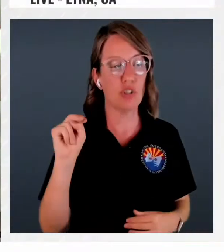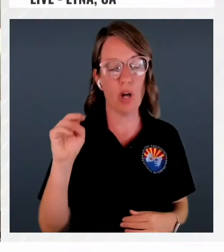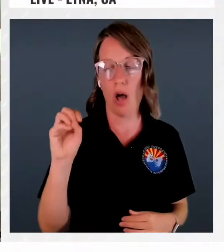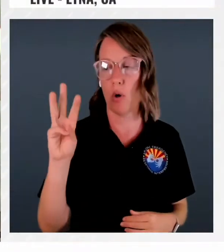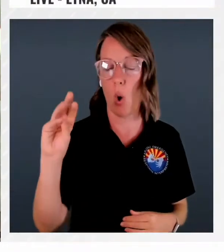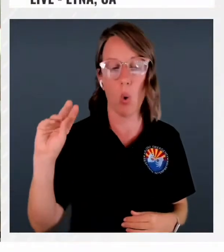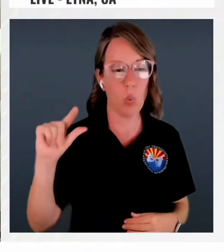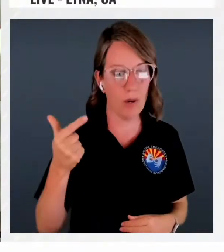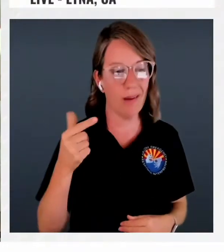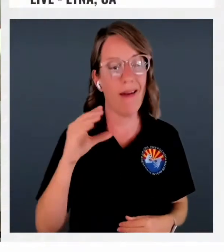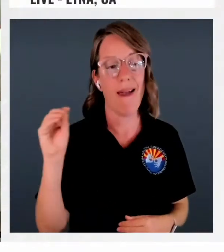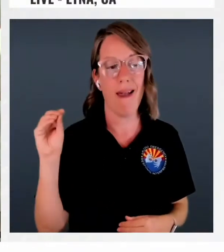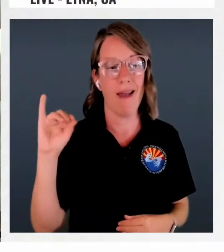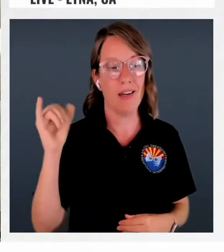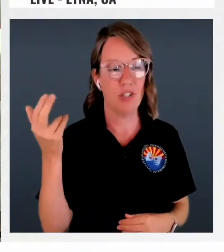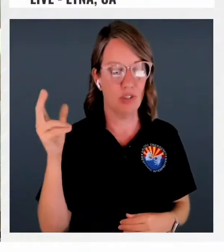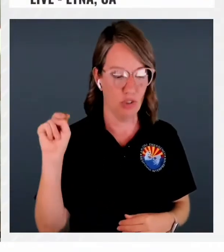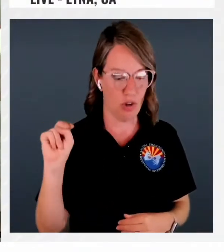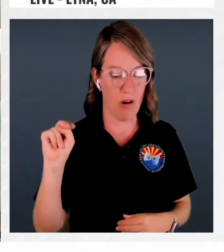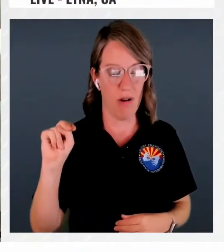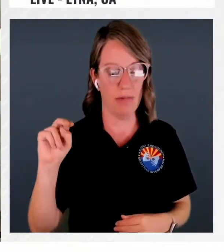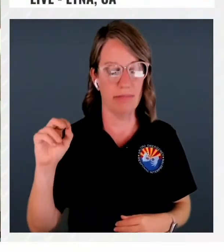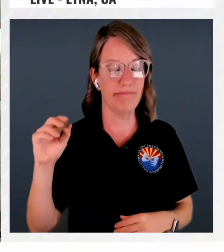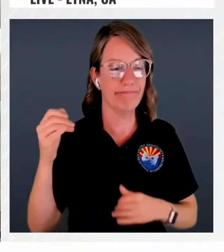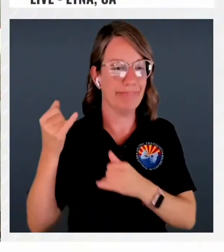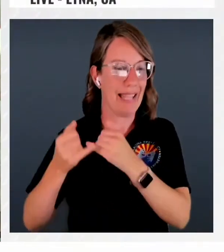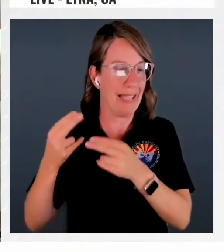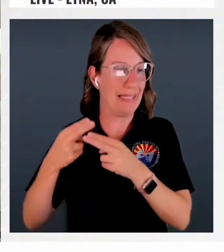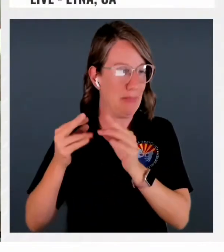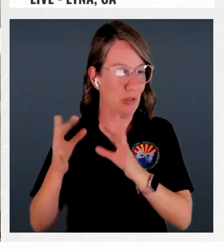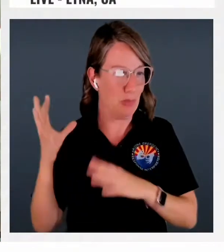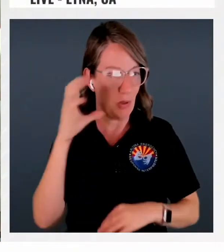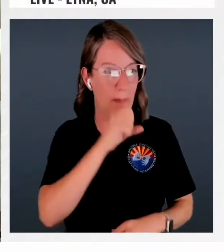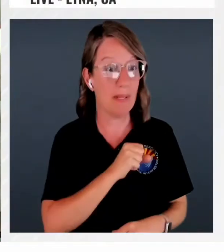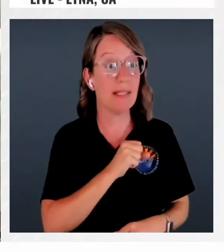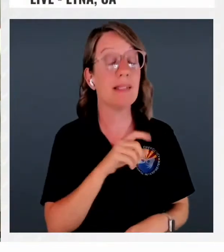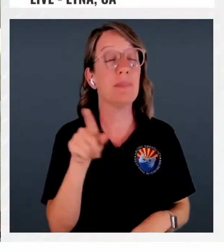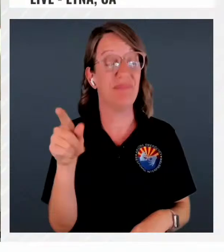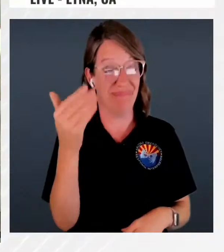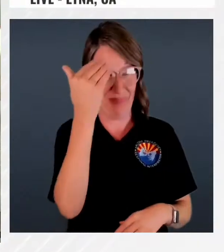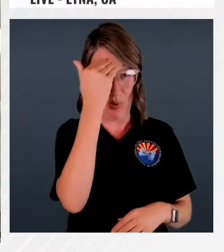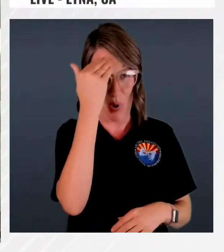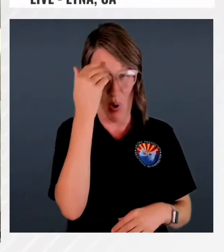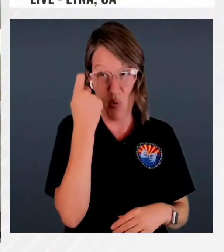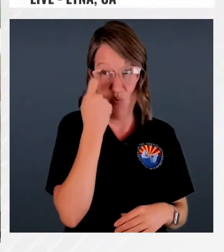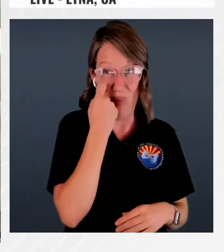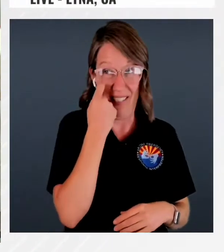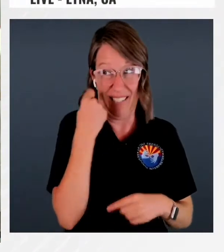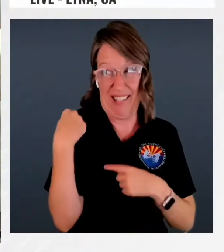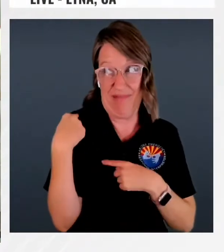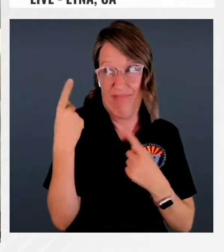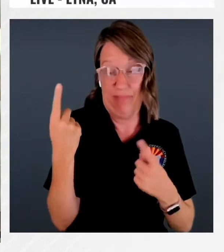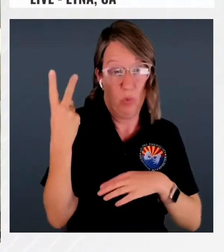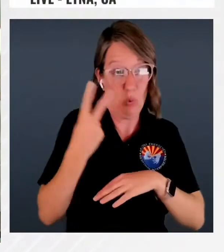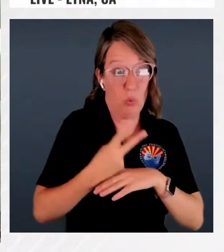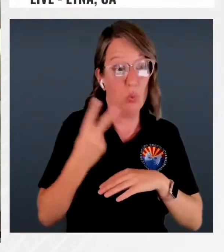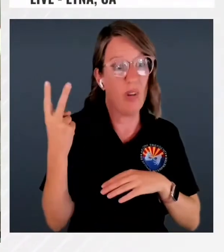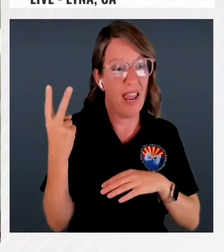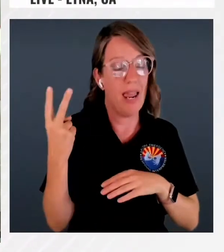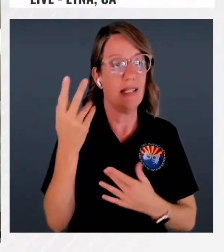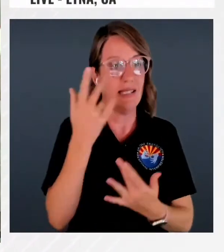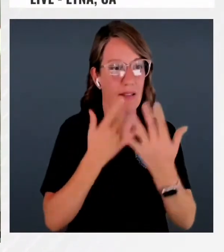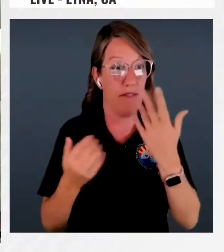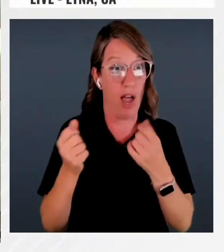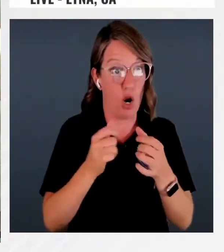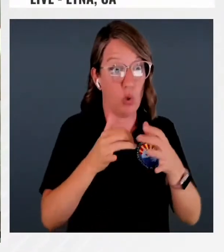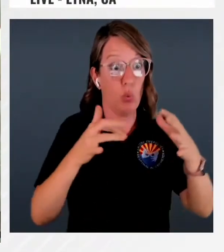we experienced a significant amount of growth on the fire as it moved down and jumped across Patterson Creek and got up on this ridge